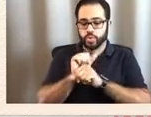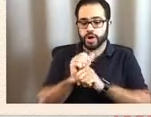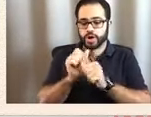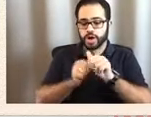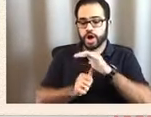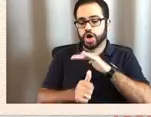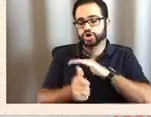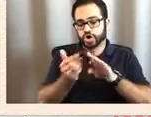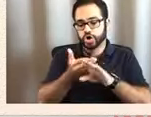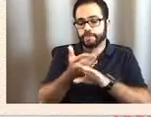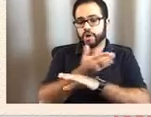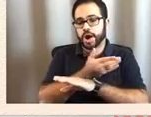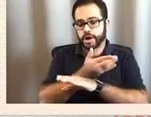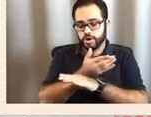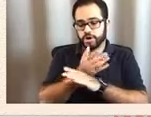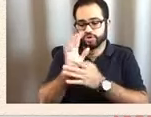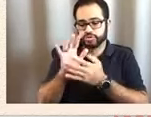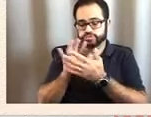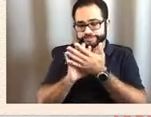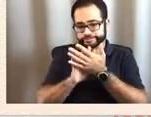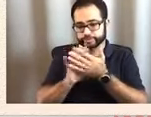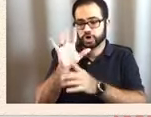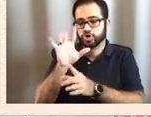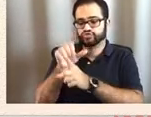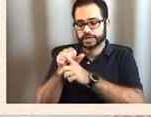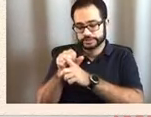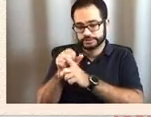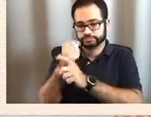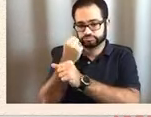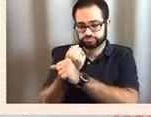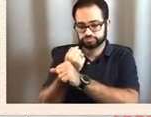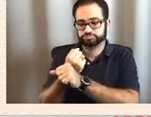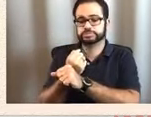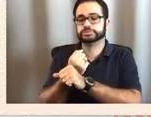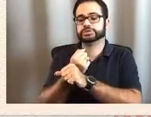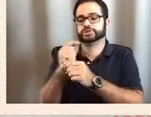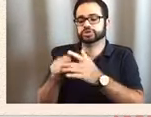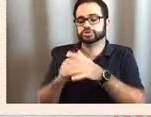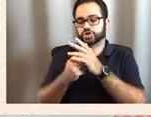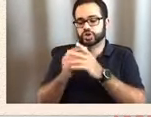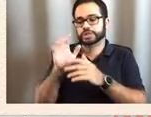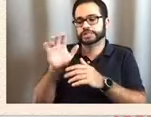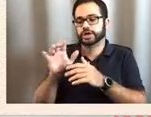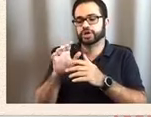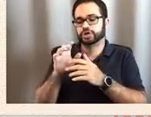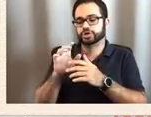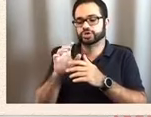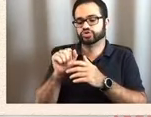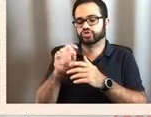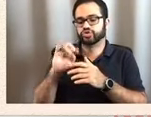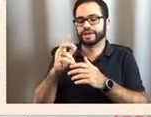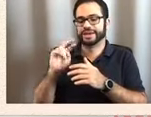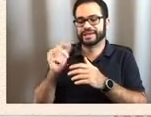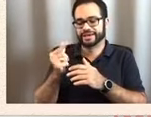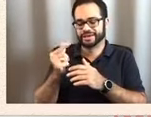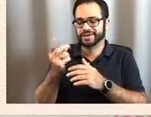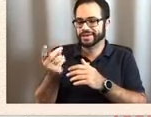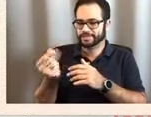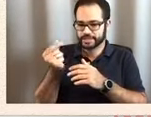is arrested for any reason, initiate their screening in the Clearinghouse immediately to confirm their